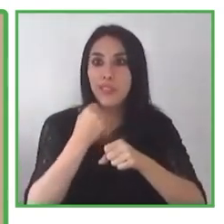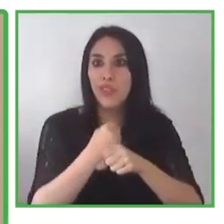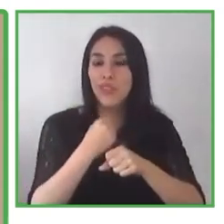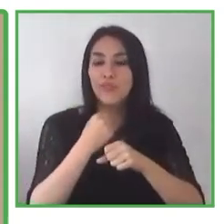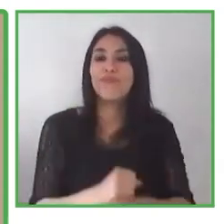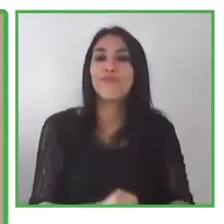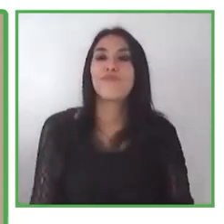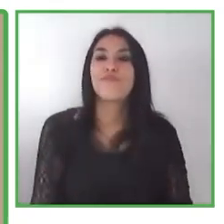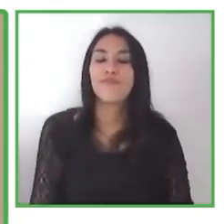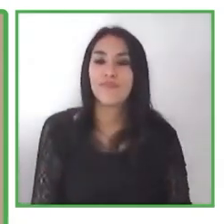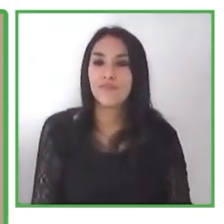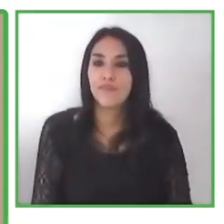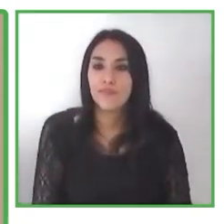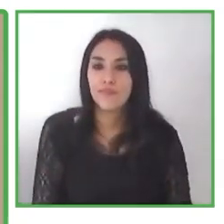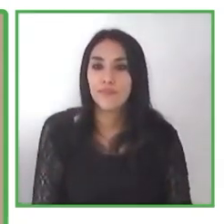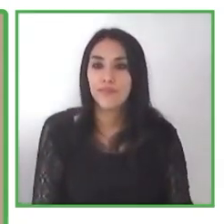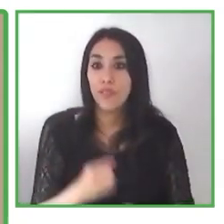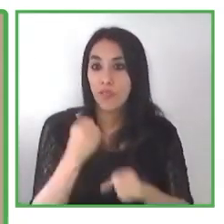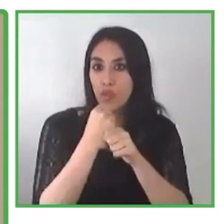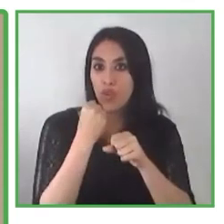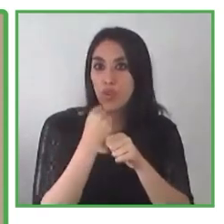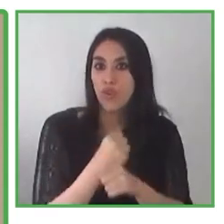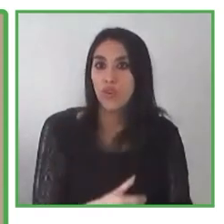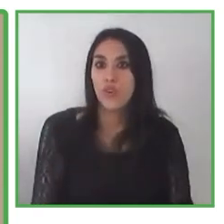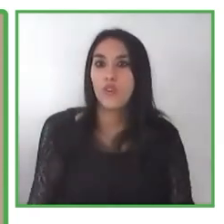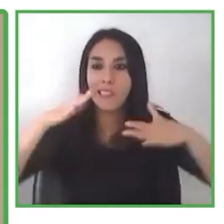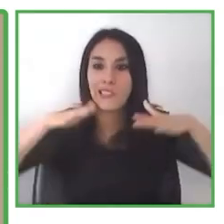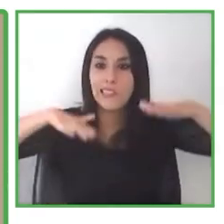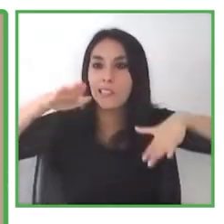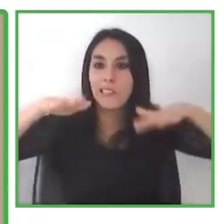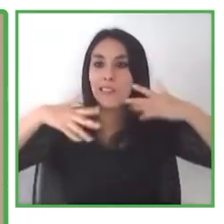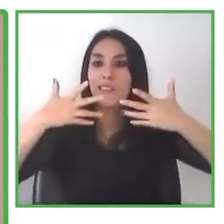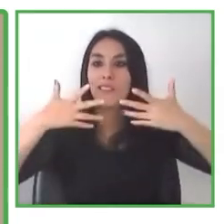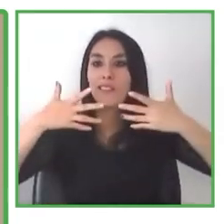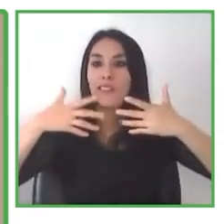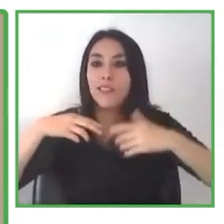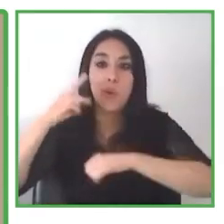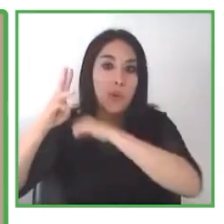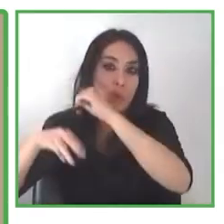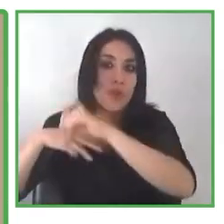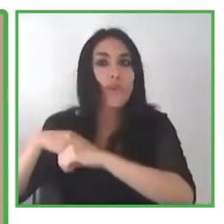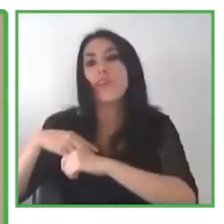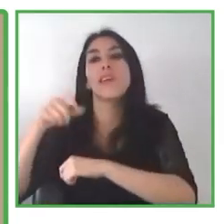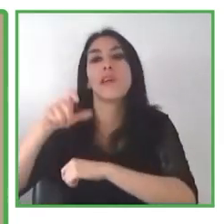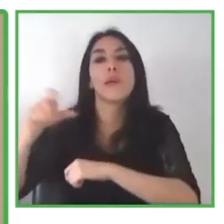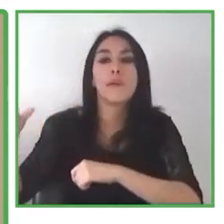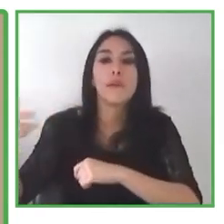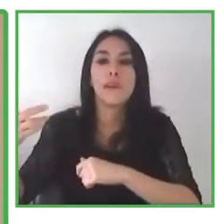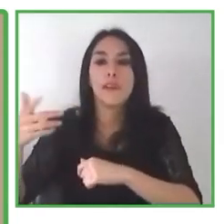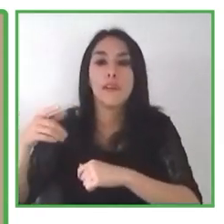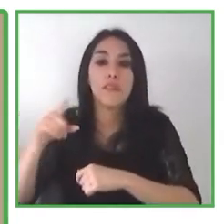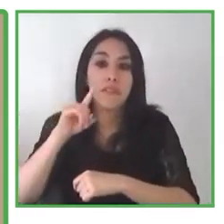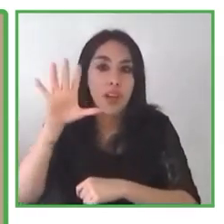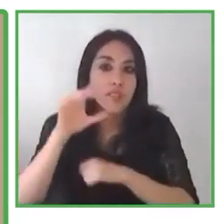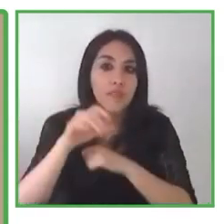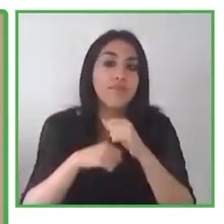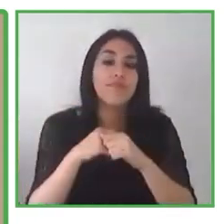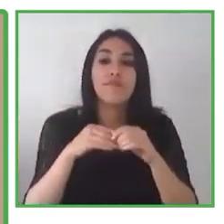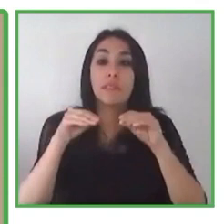still have an access, limited access to the work market. Employment in comparison with the people